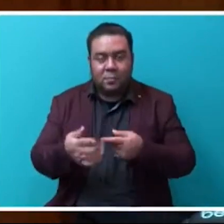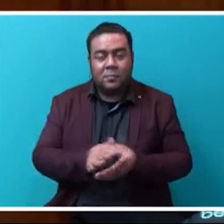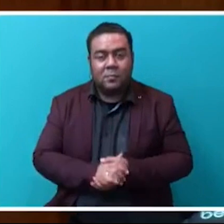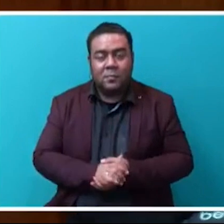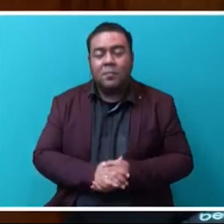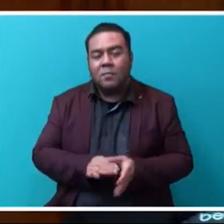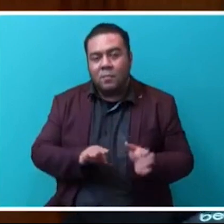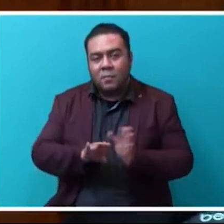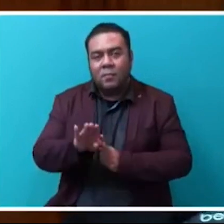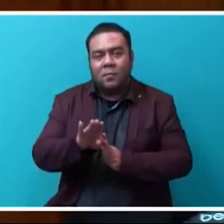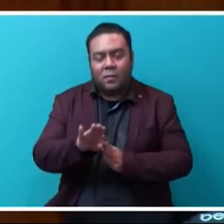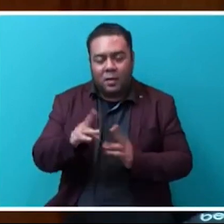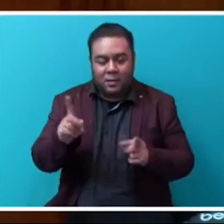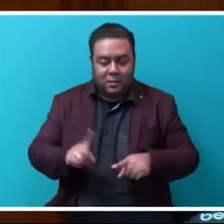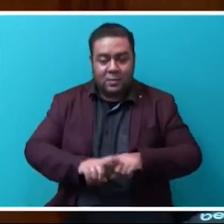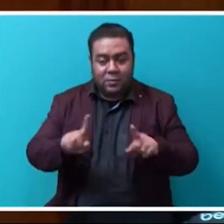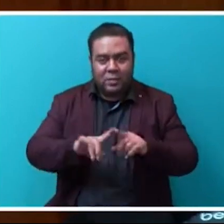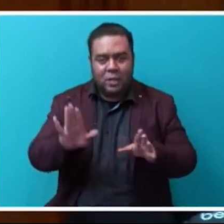make a difference in our country.